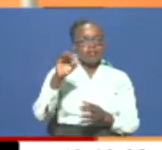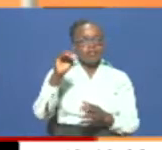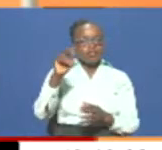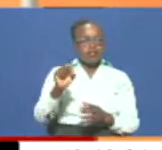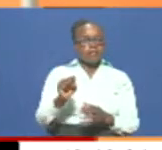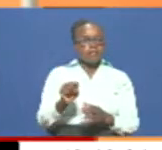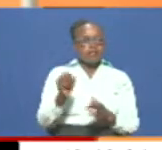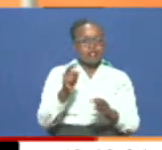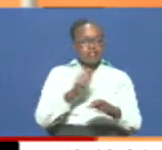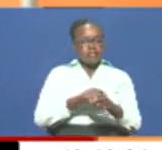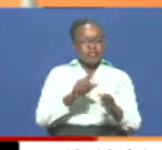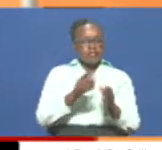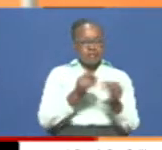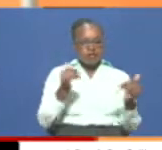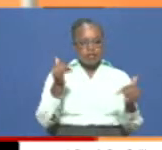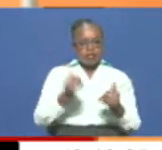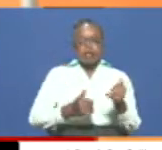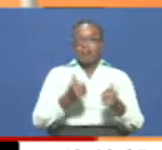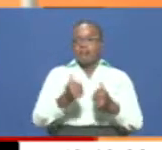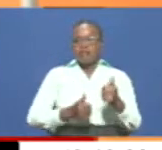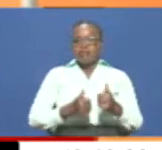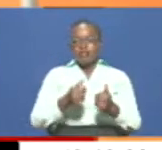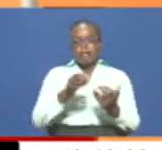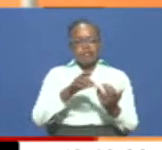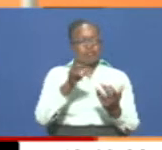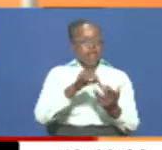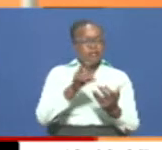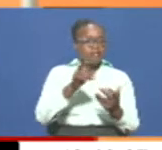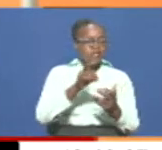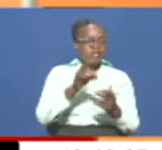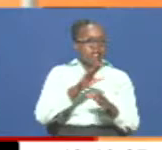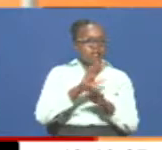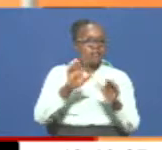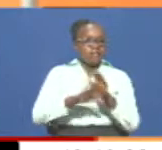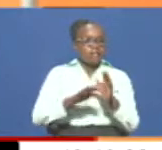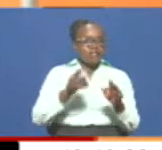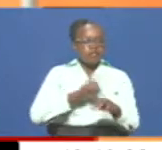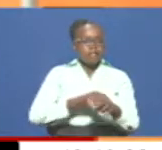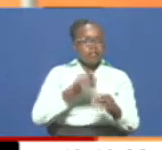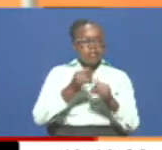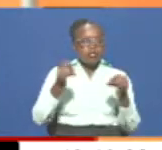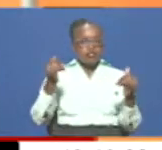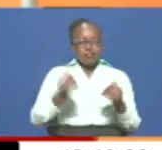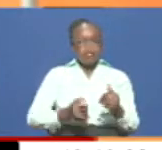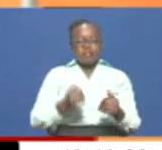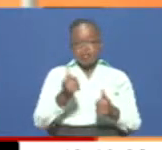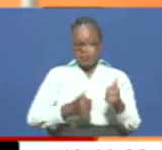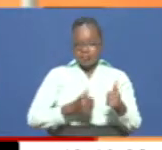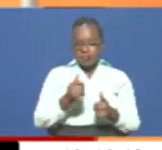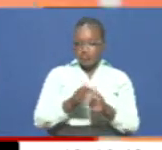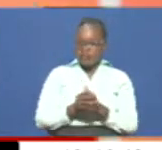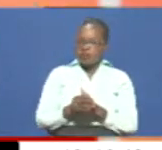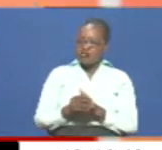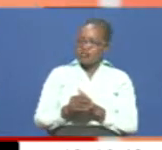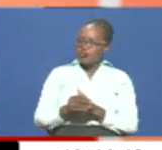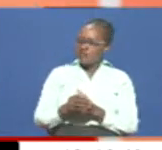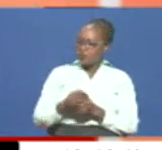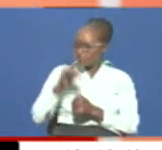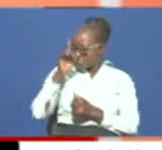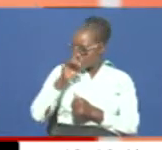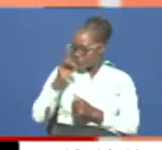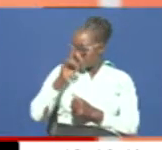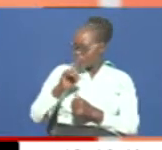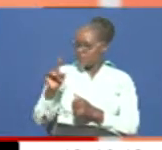we prepare for the Commonwealth Games, team selection, all that? What are our timelines currently? Our timelines are very strict, but allow me to just